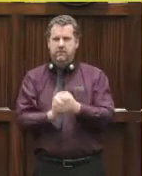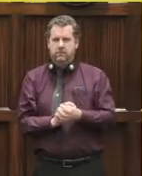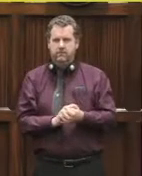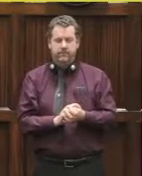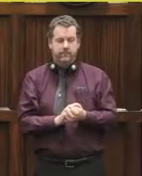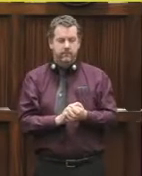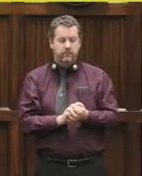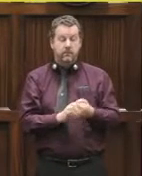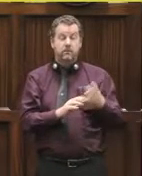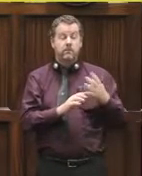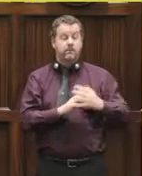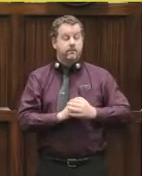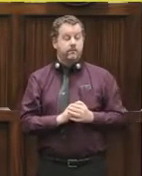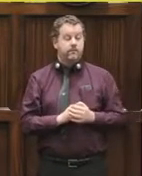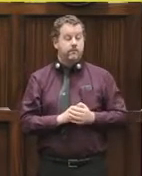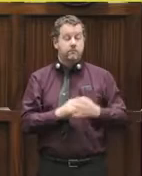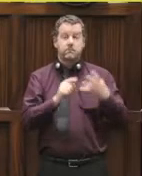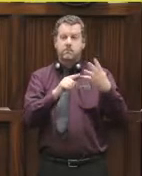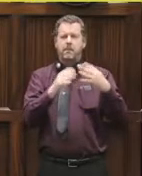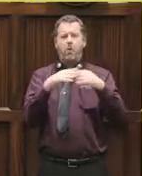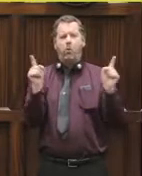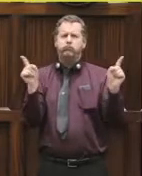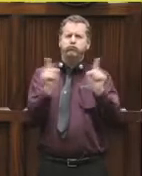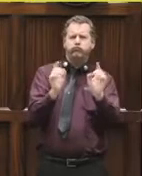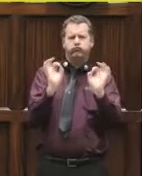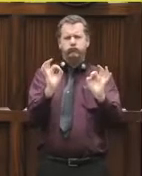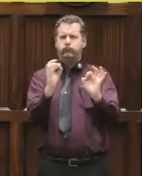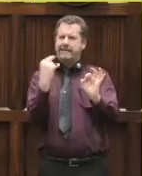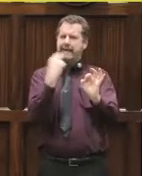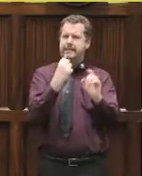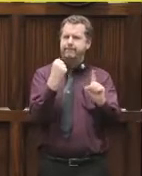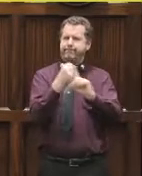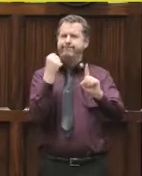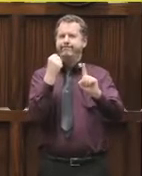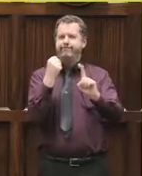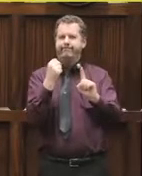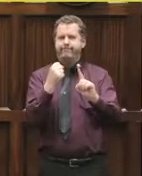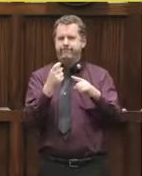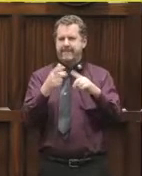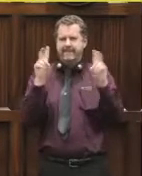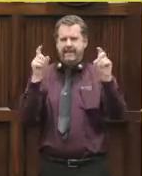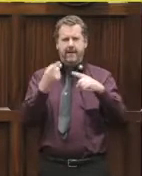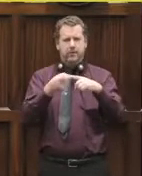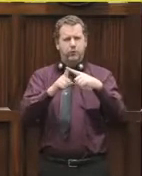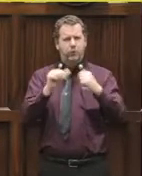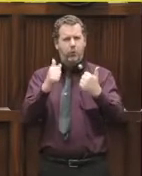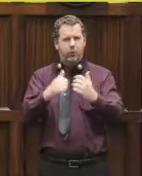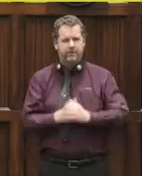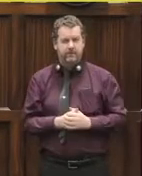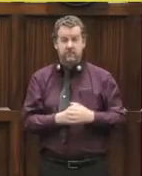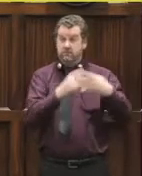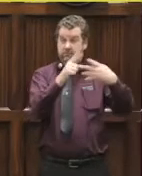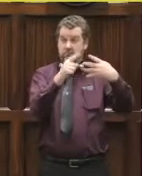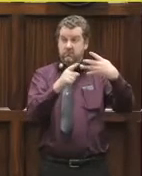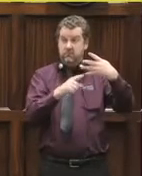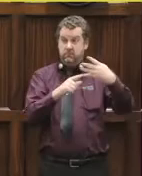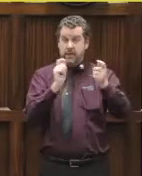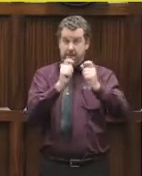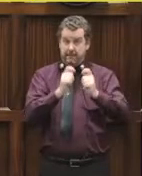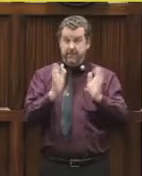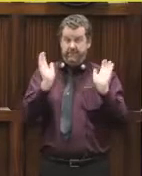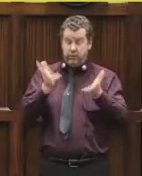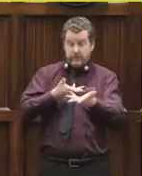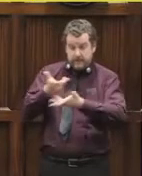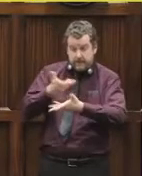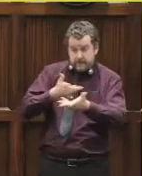a crisper and more friendly short title. These all have been discussed, and I